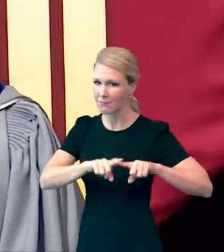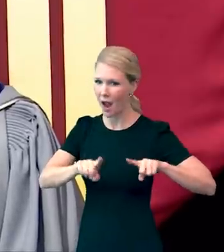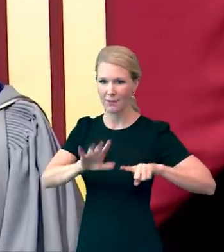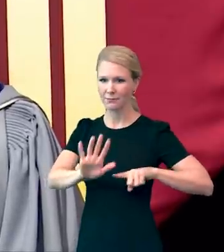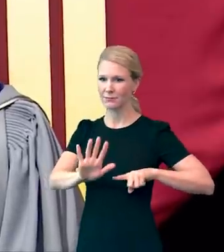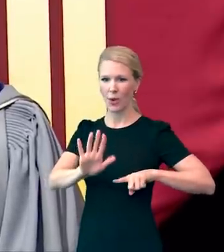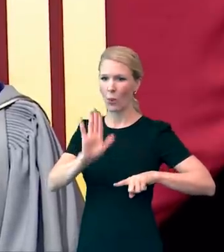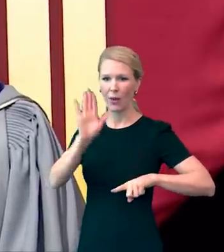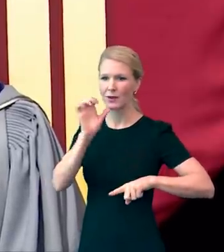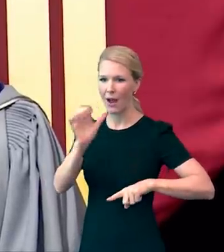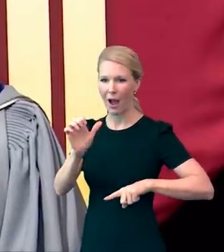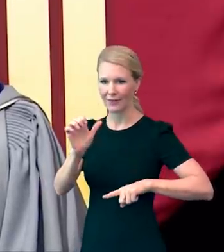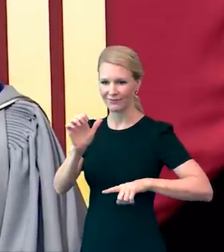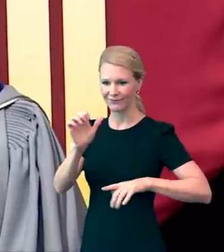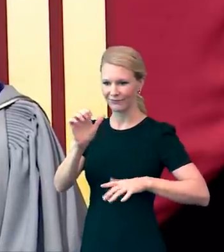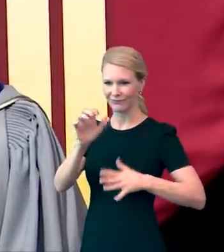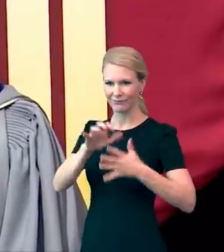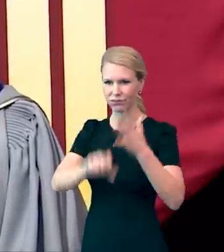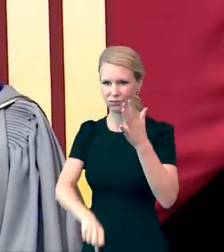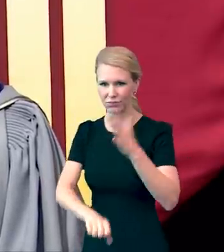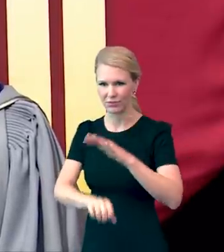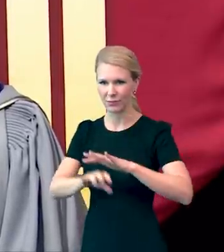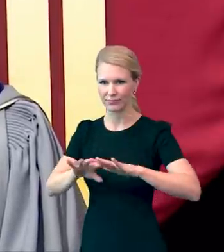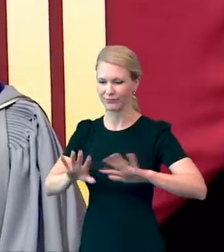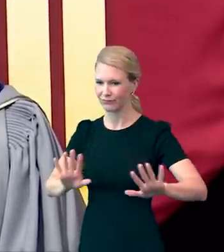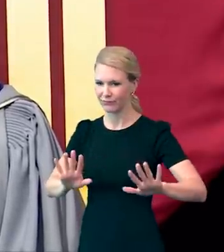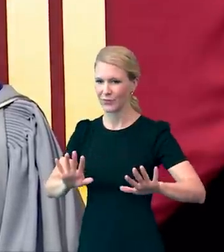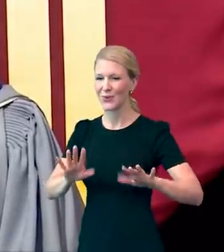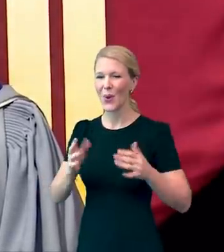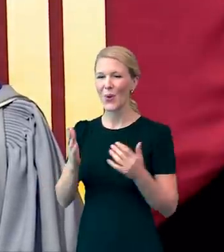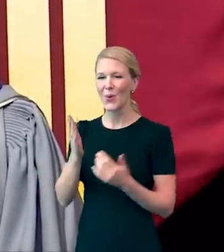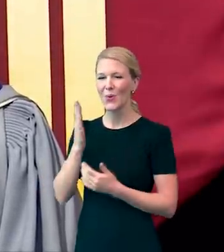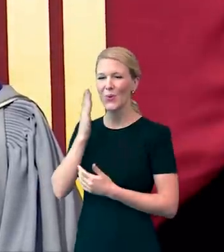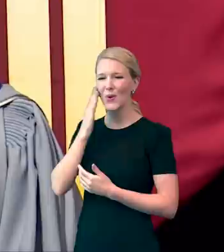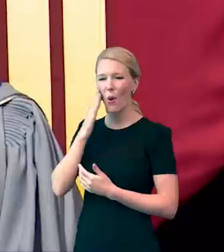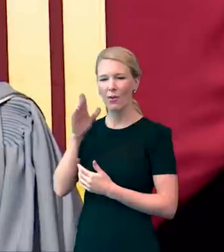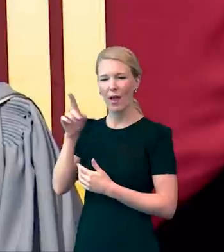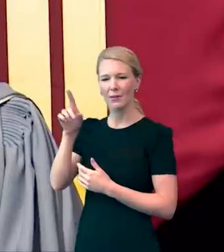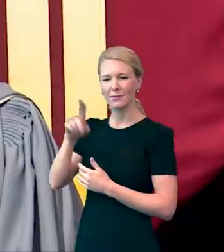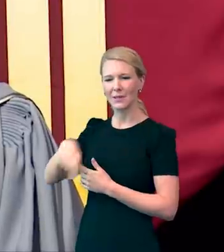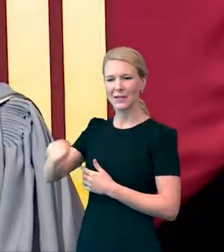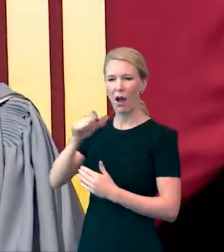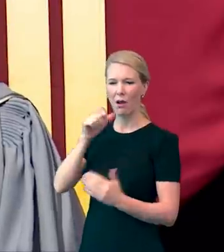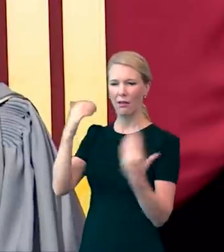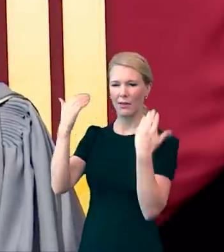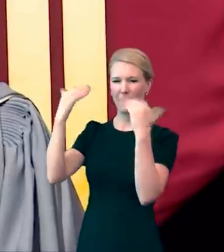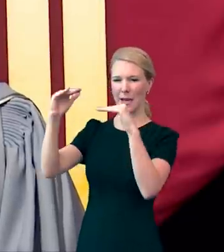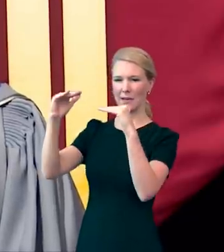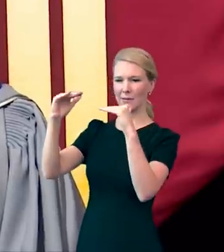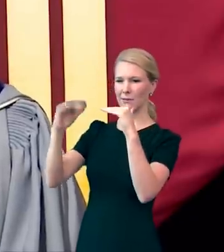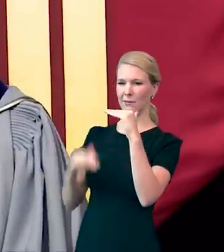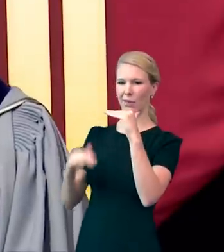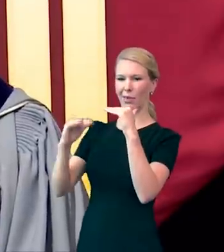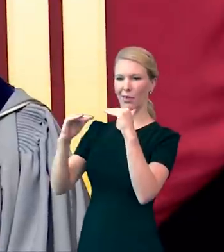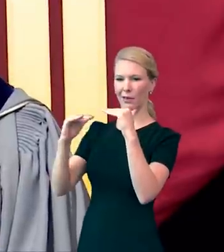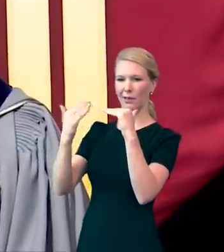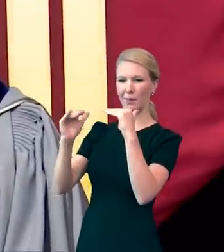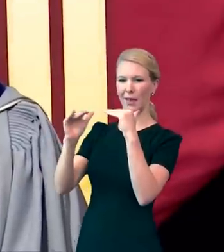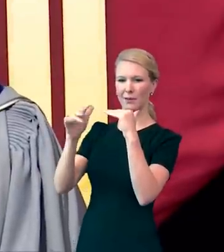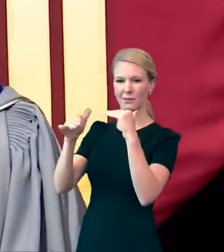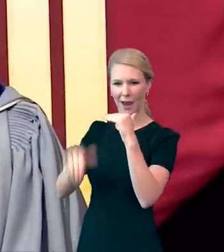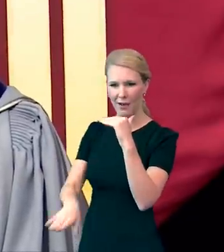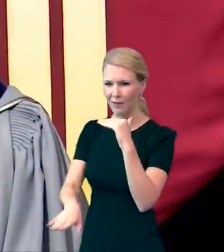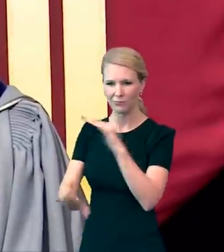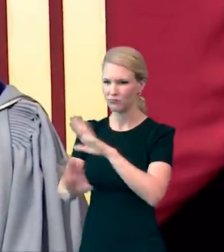have shaped you, but it does not and will not define you. And most certainly, it does not represent